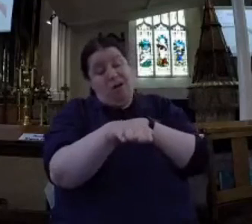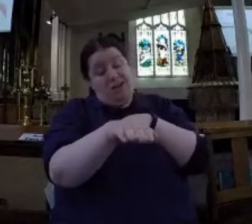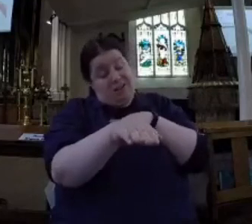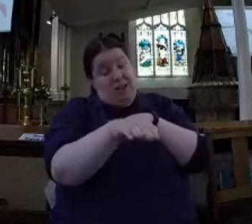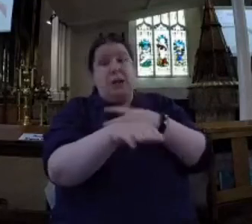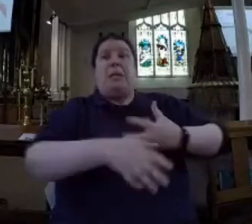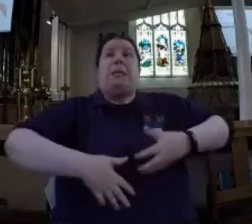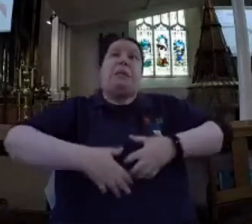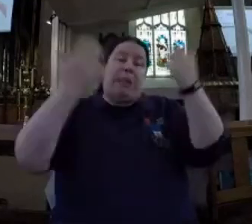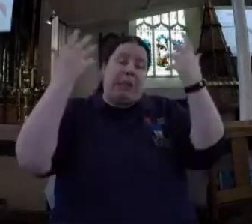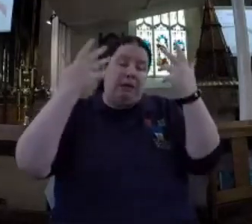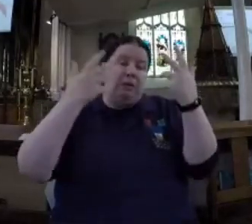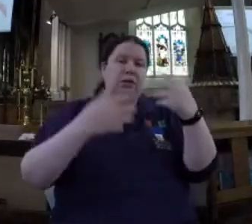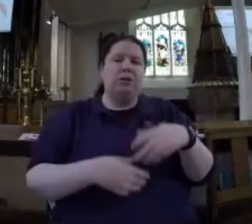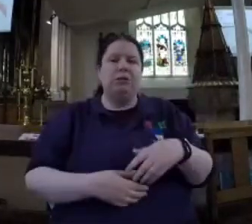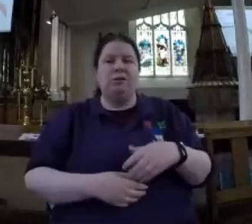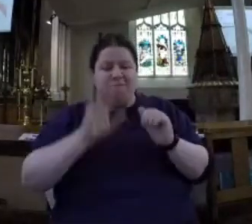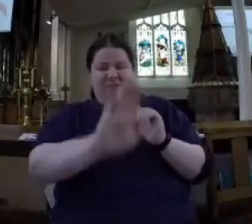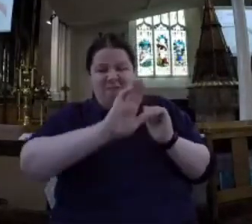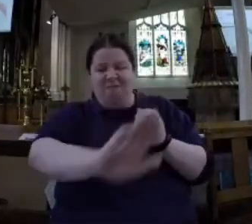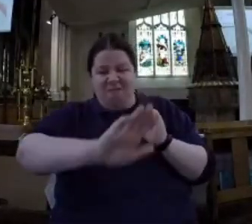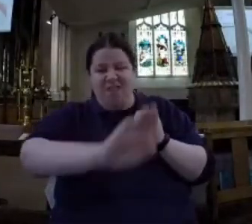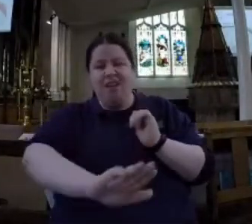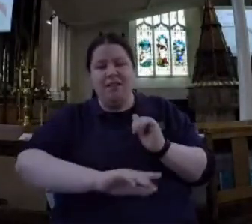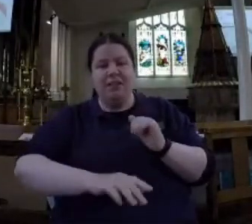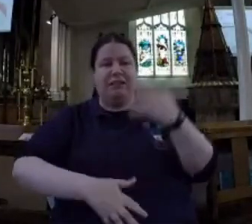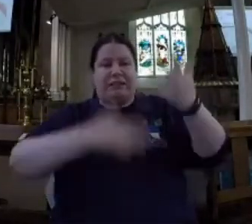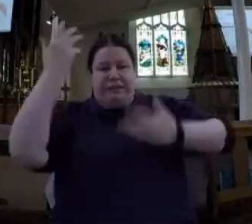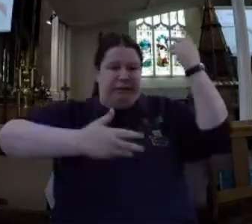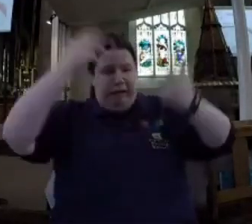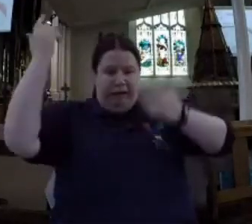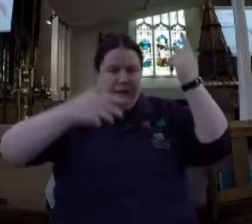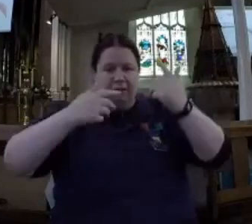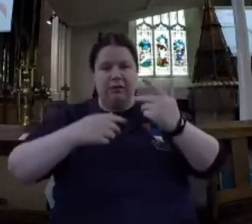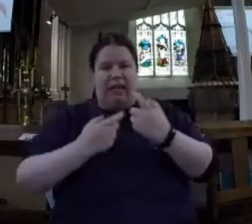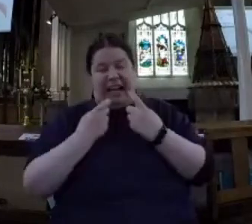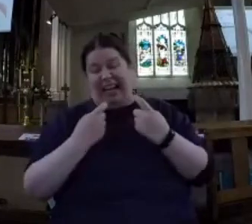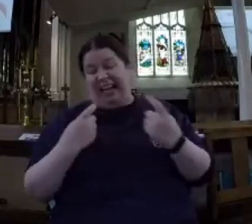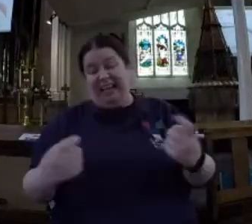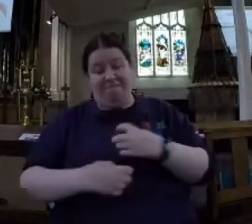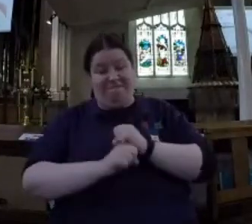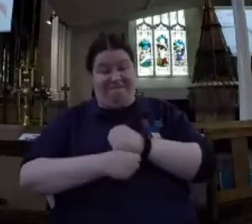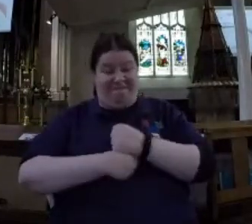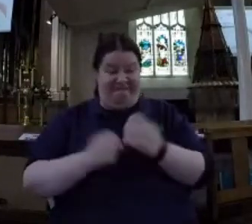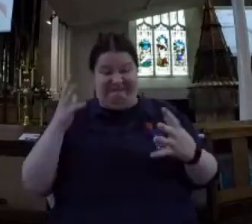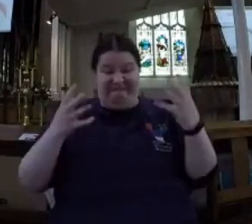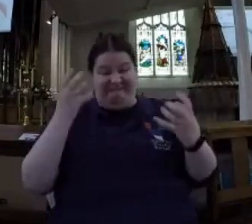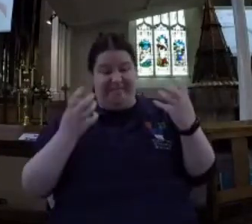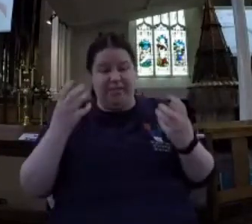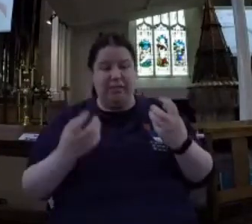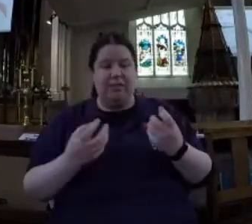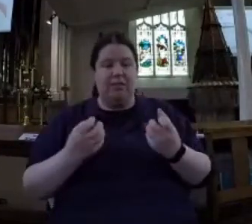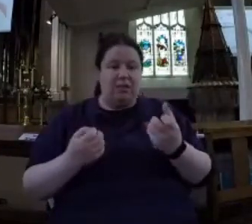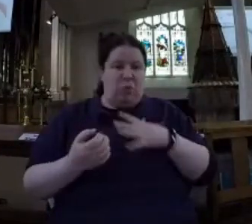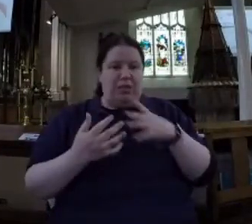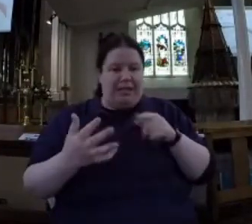goes absolutely mad. She honks the horn, she gesticulates dramatically, she screams in frustration that she's missed this